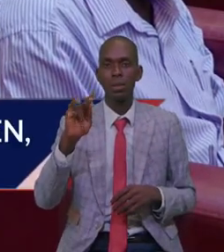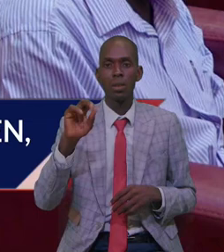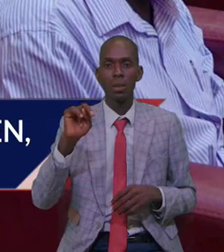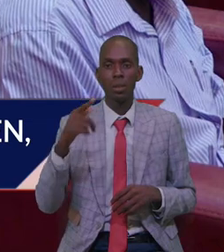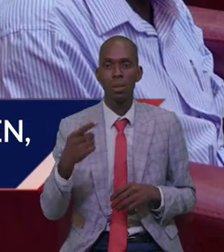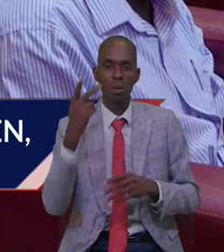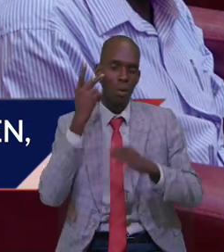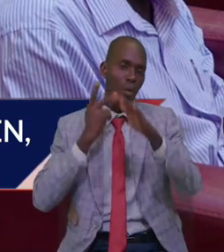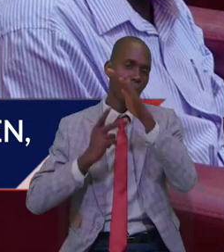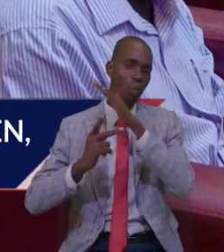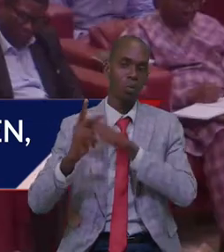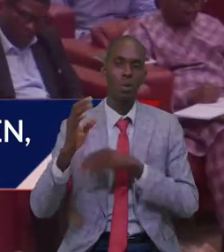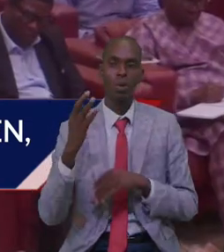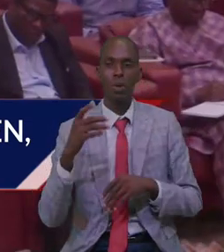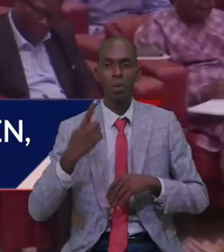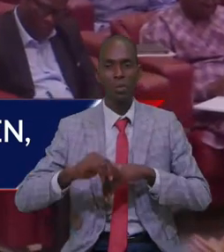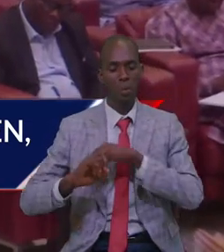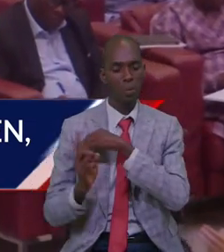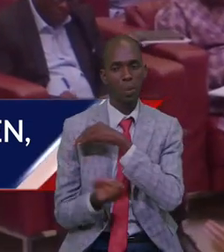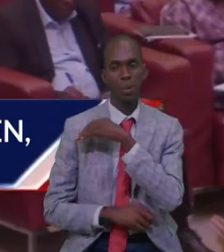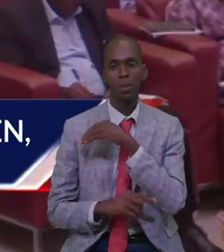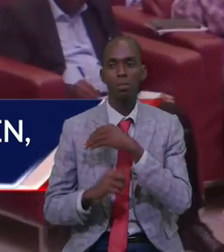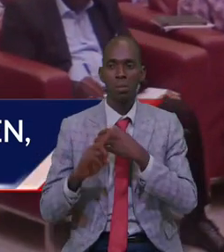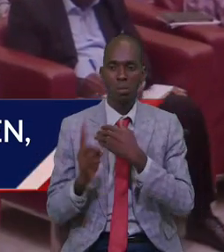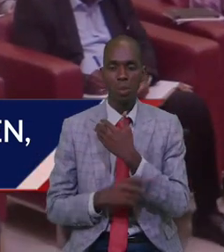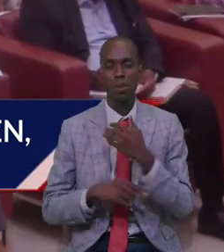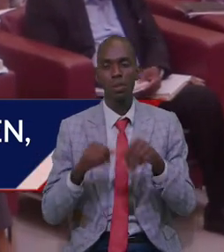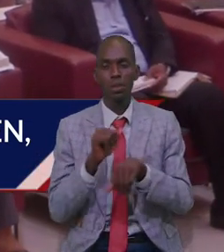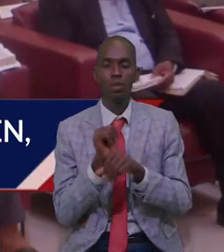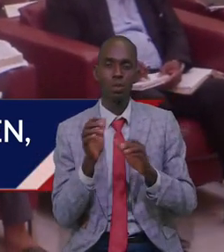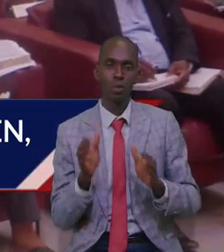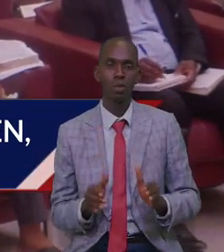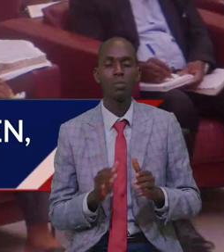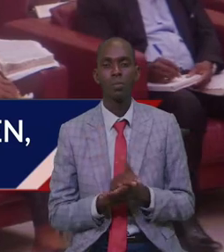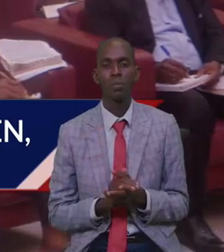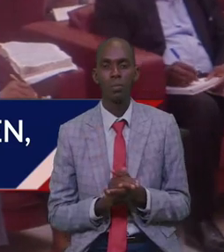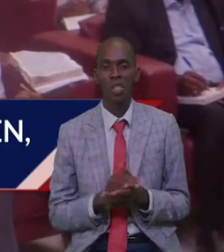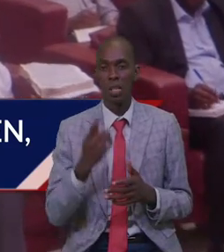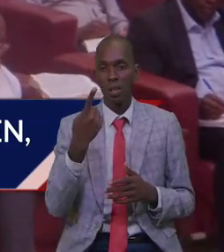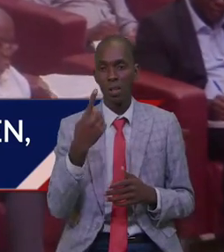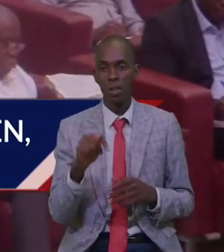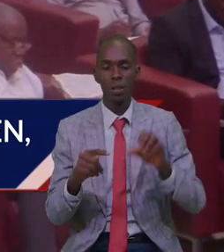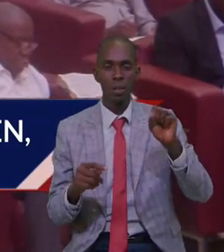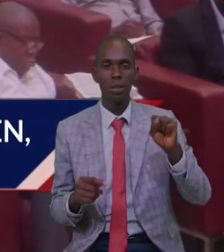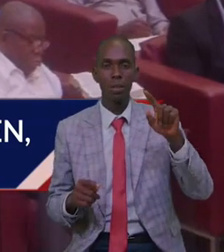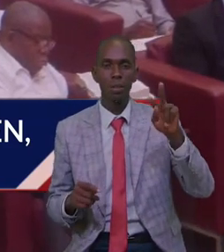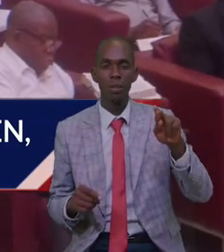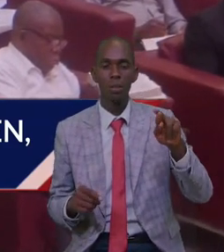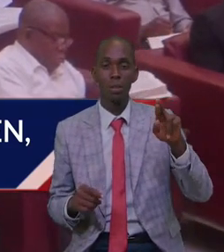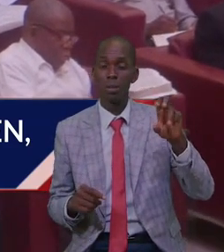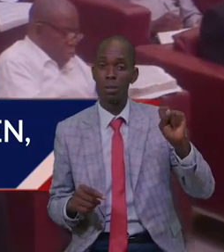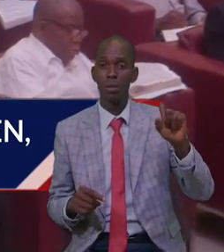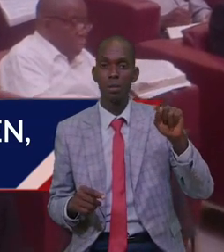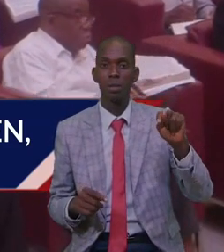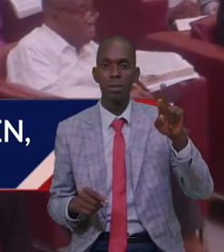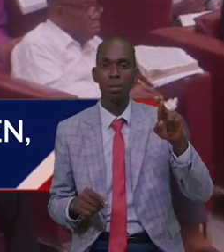smiting stone. The striking prophecy, the Old Testament revealed that the stone, that's our Savior, and